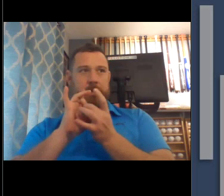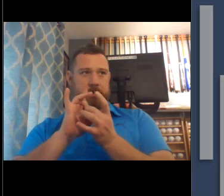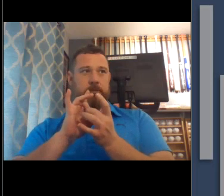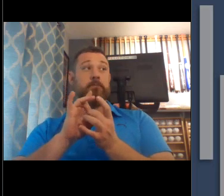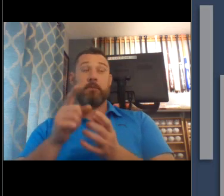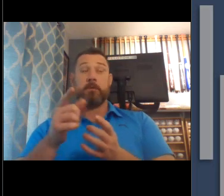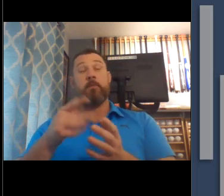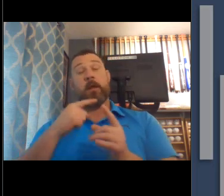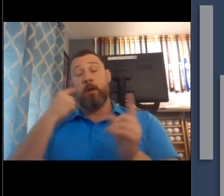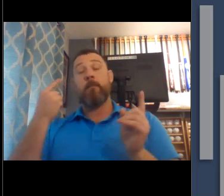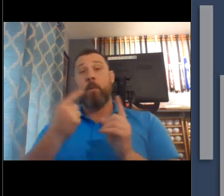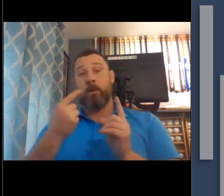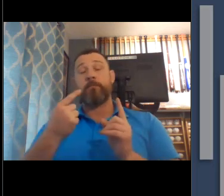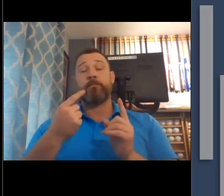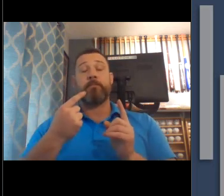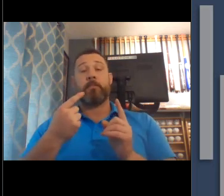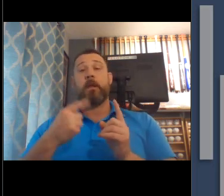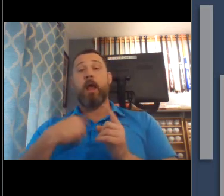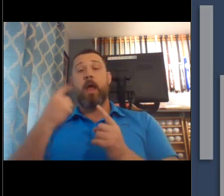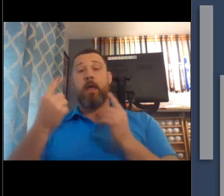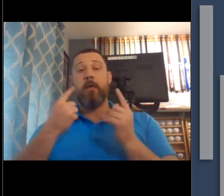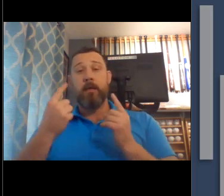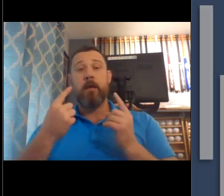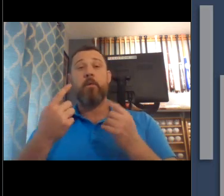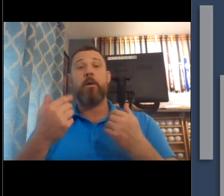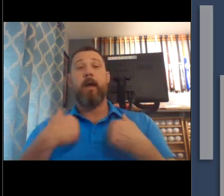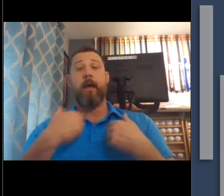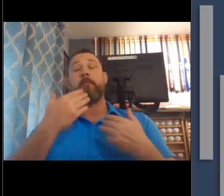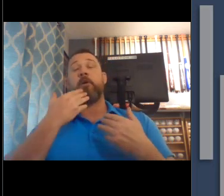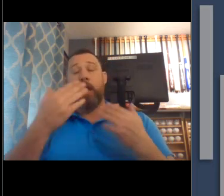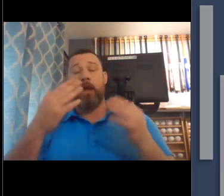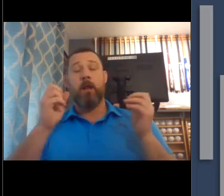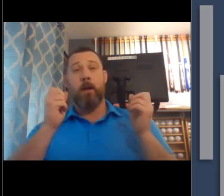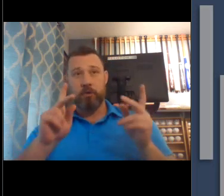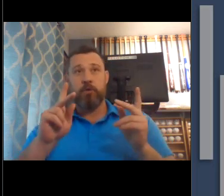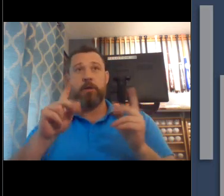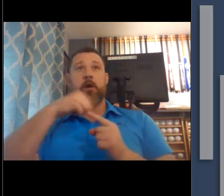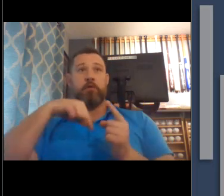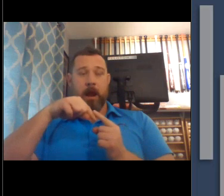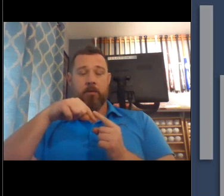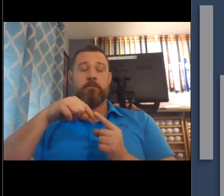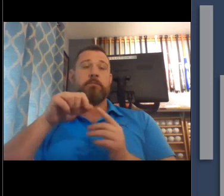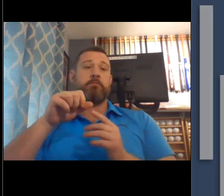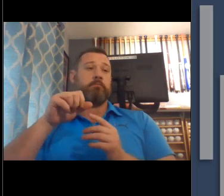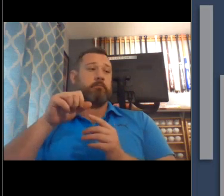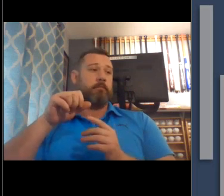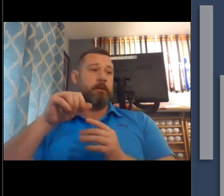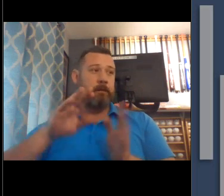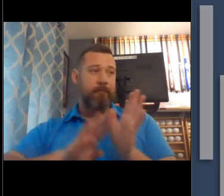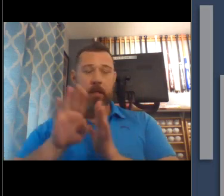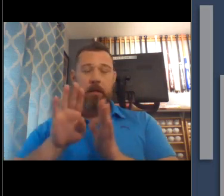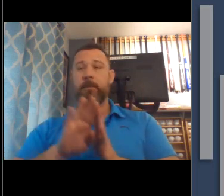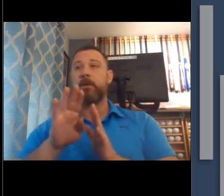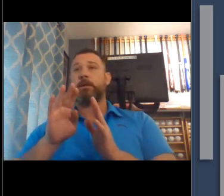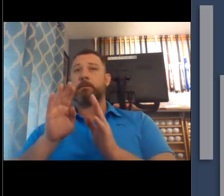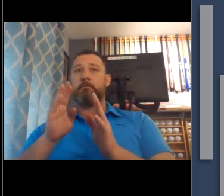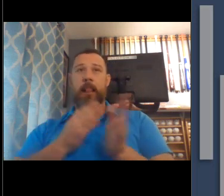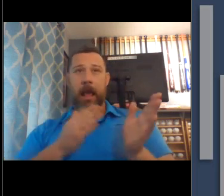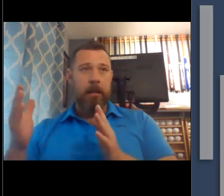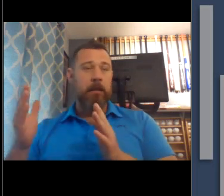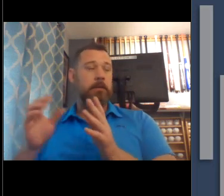is a good one, and I think we have great opportunity around our station development. My planning and sustainability lead and